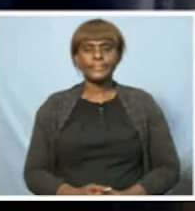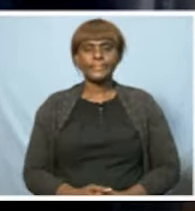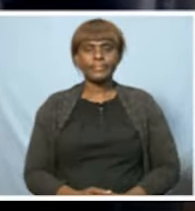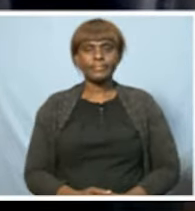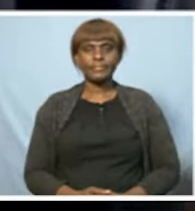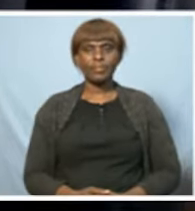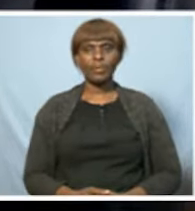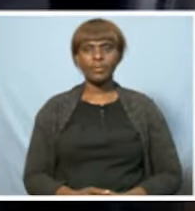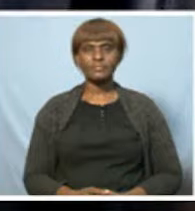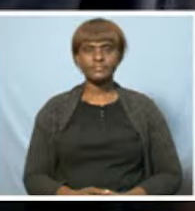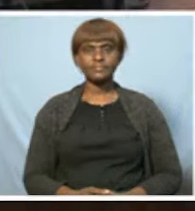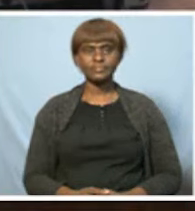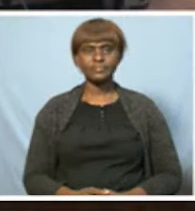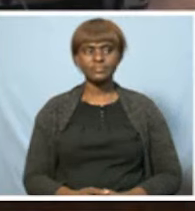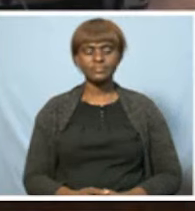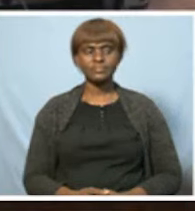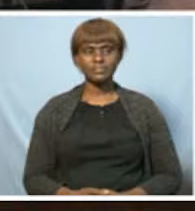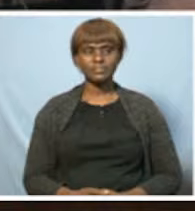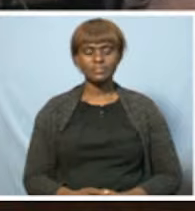Okay,